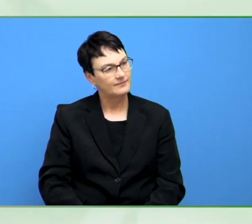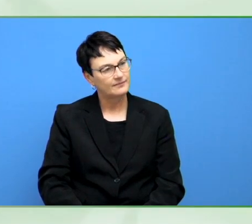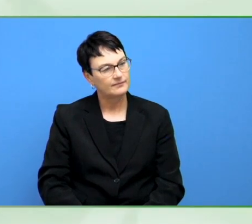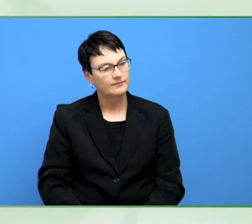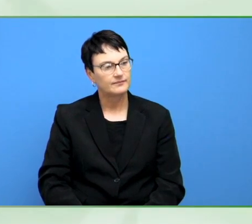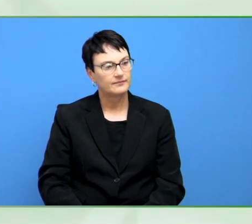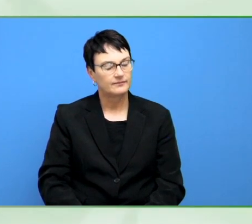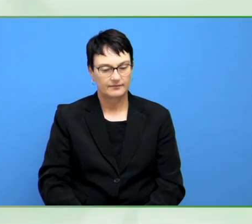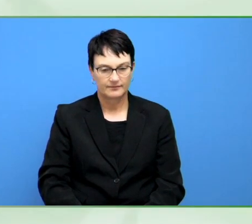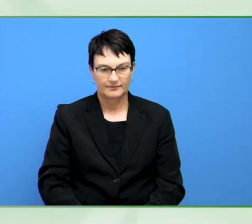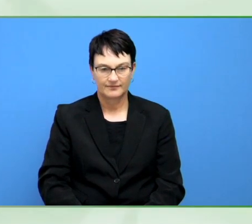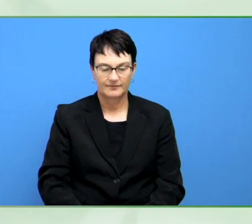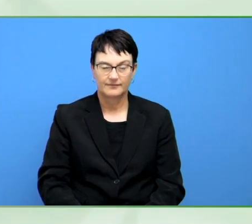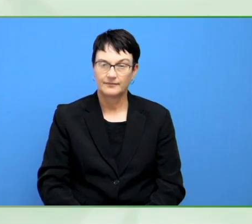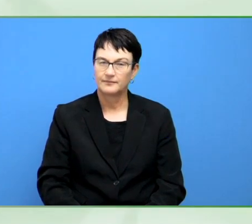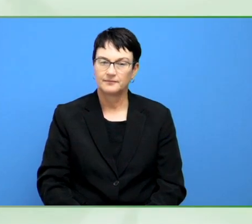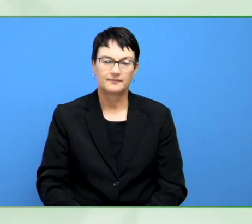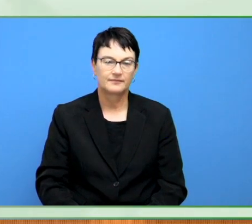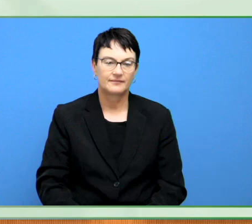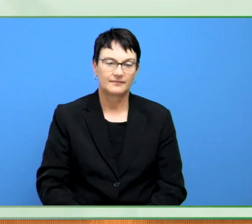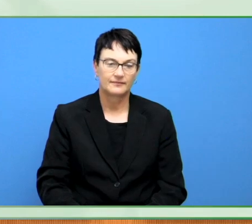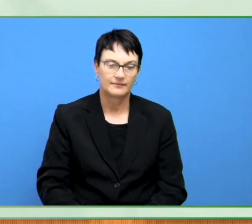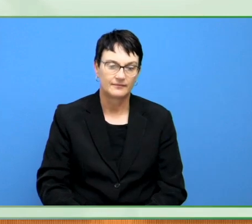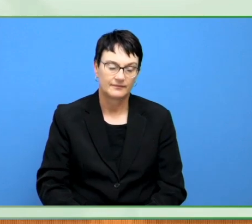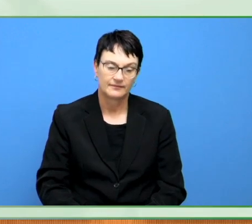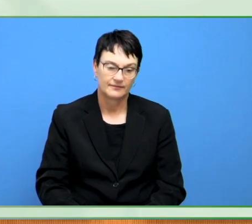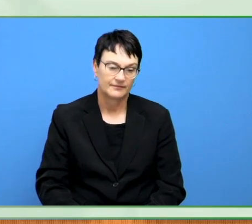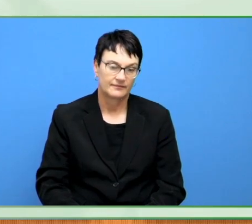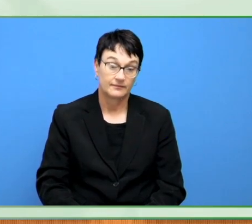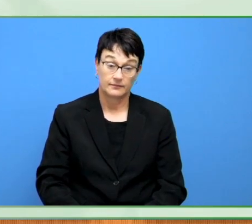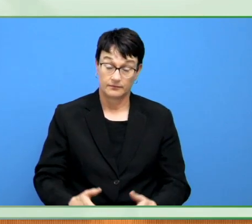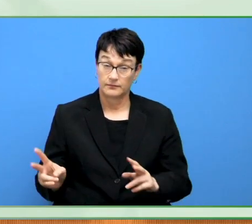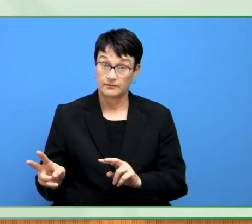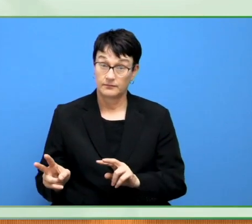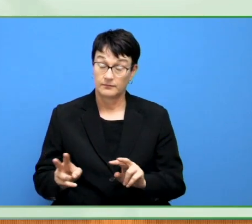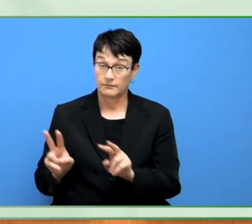So, are we seeing the slides, or? Okay.